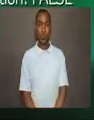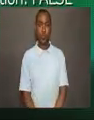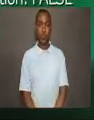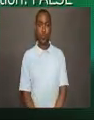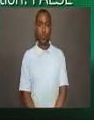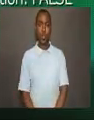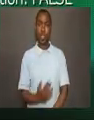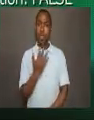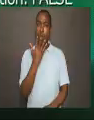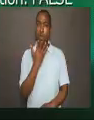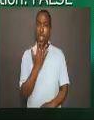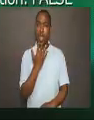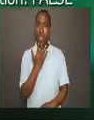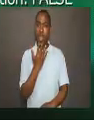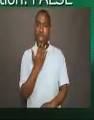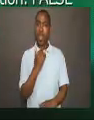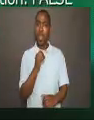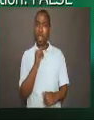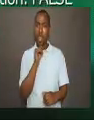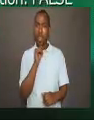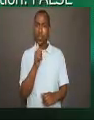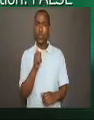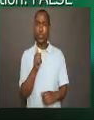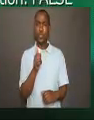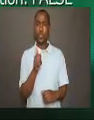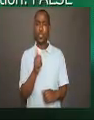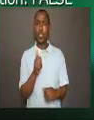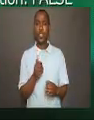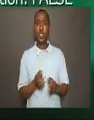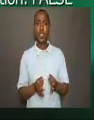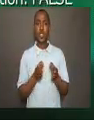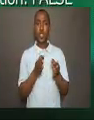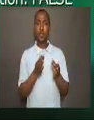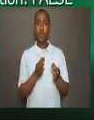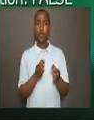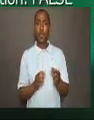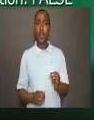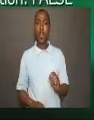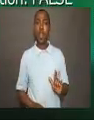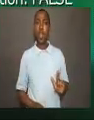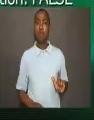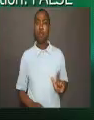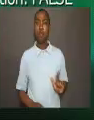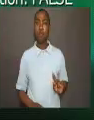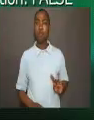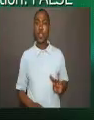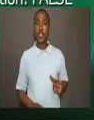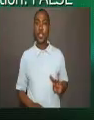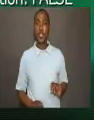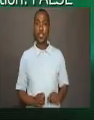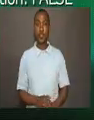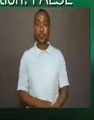Blood does not leave through the right ventricle during systemic circulation.